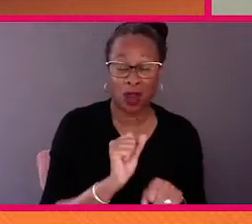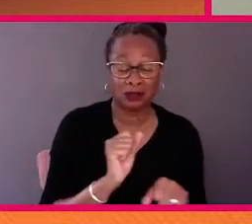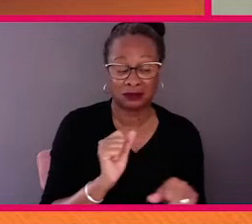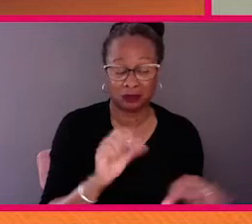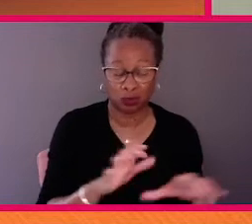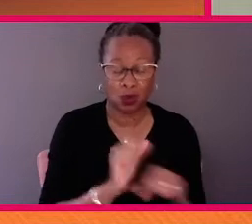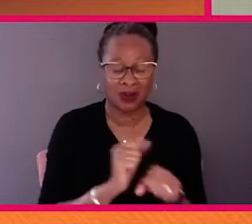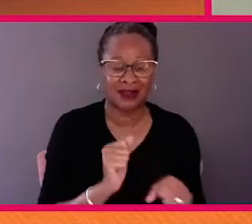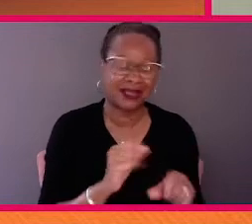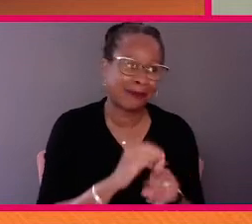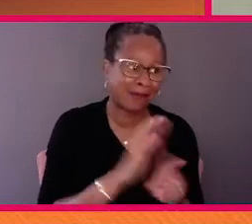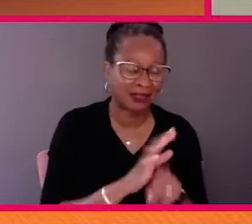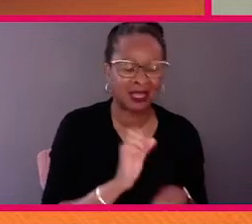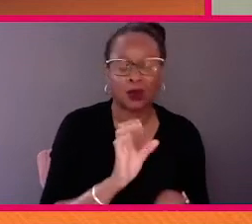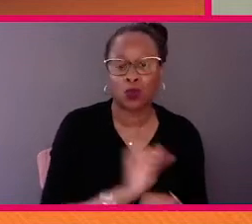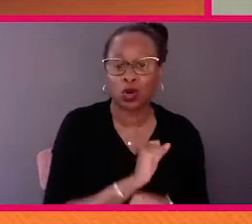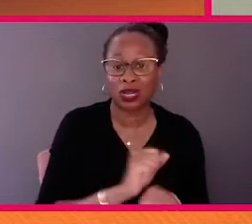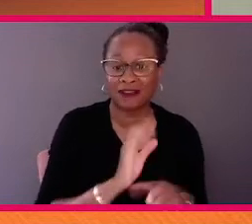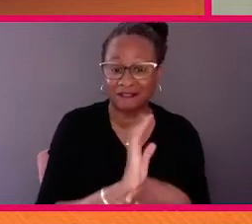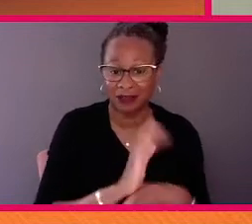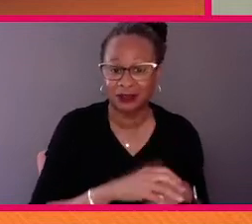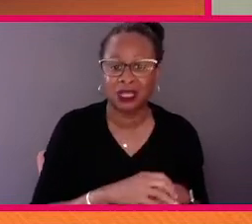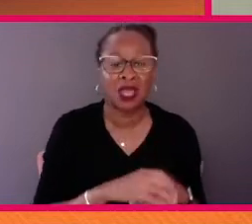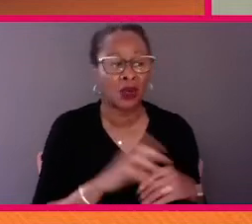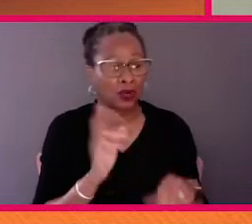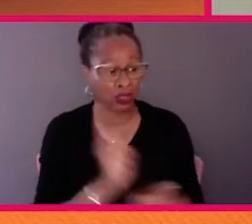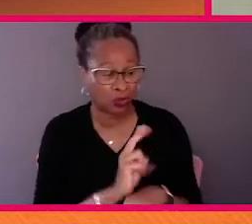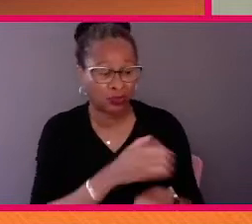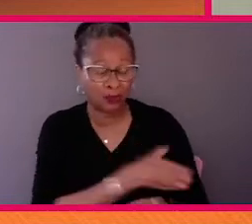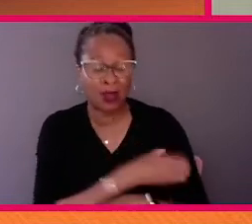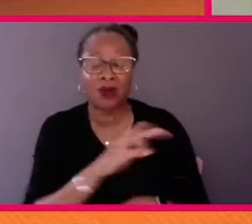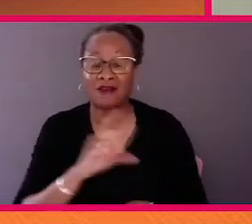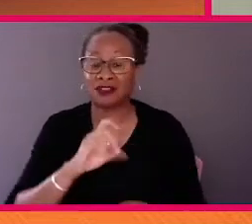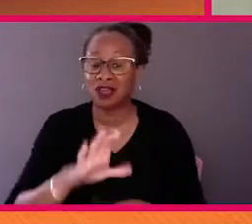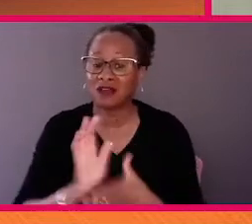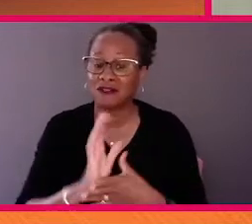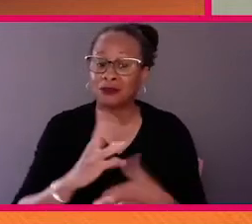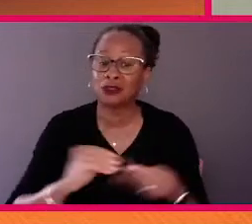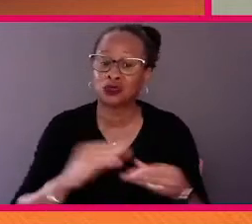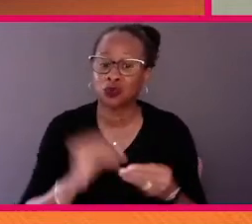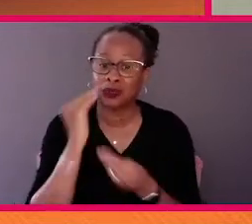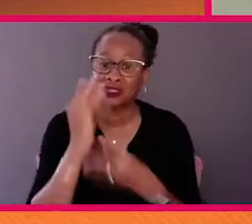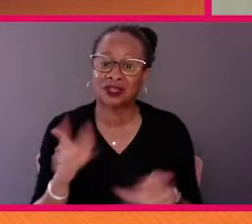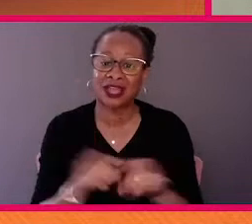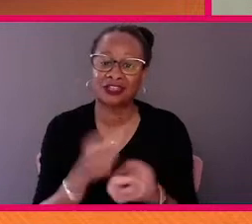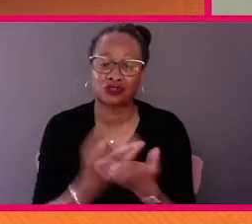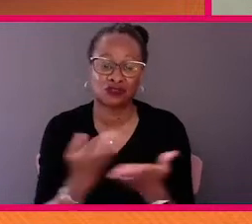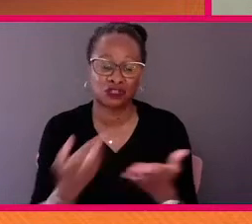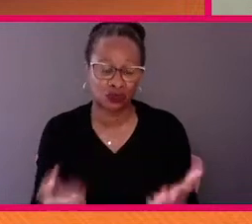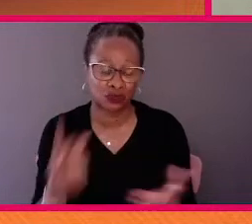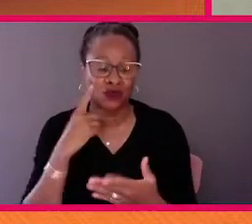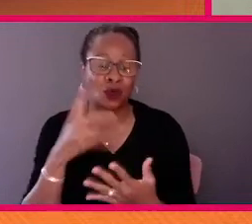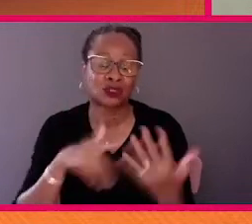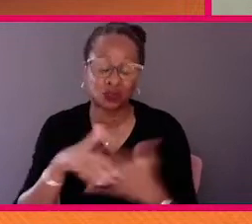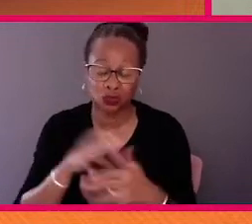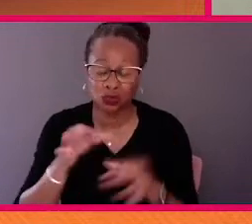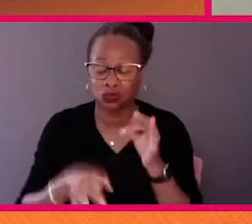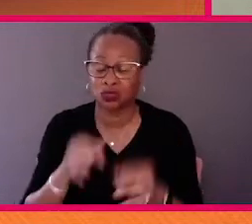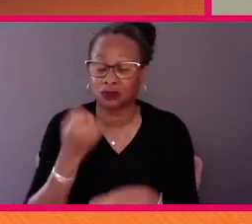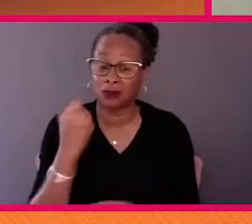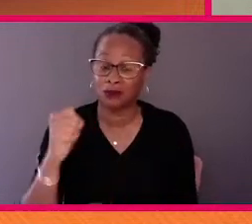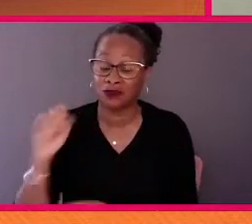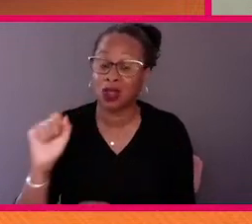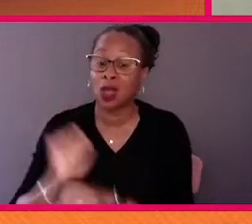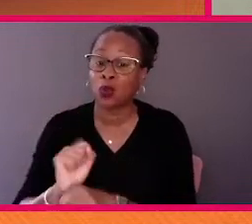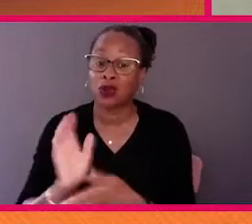are a national organization that leverages the power of documentary film and storytelling as a resource for social justice movements. Working Films